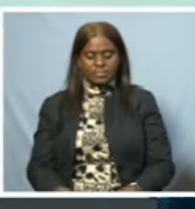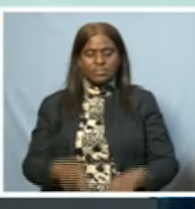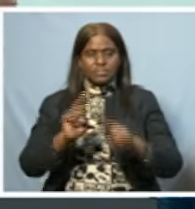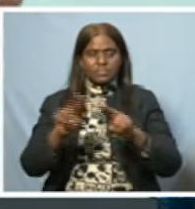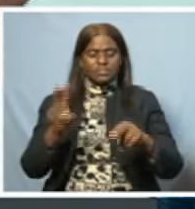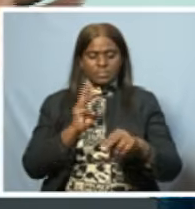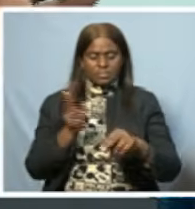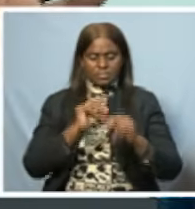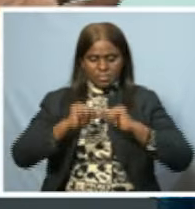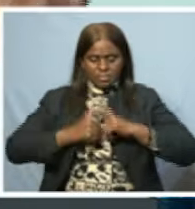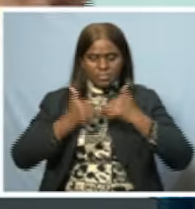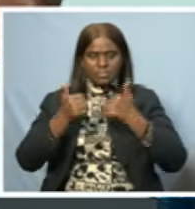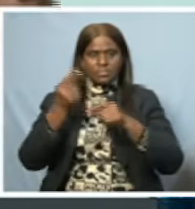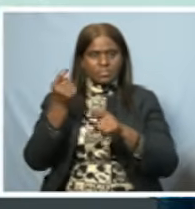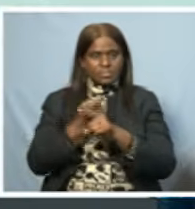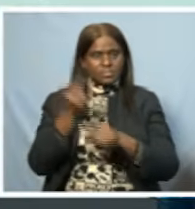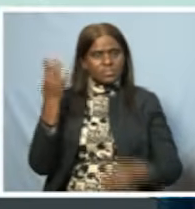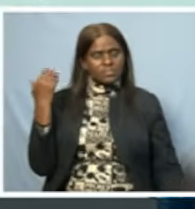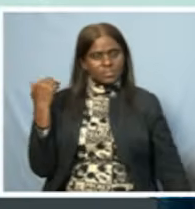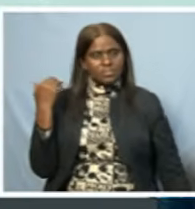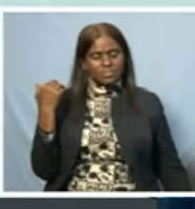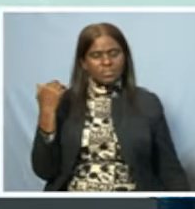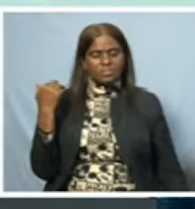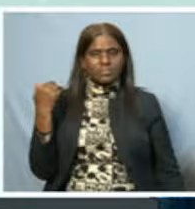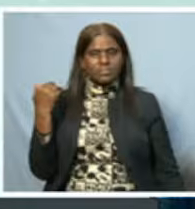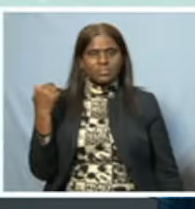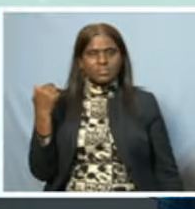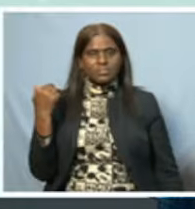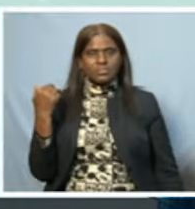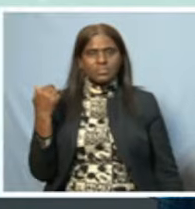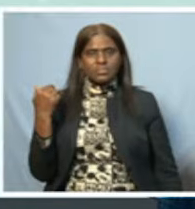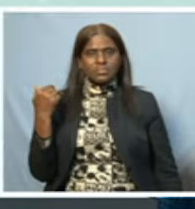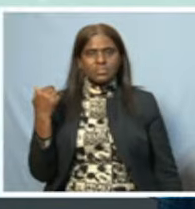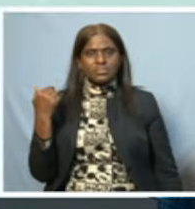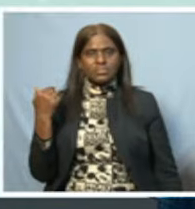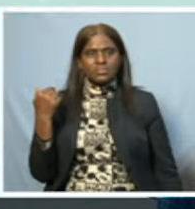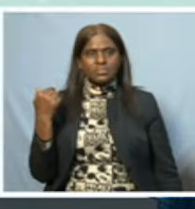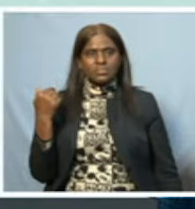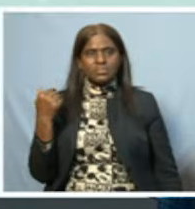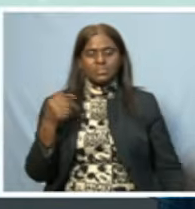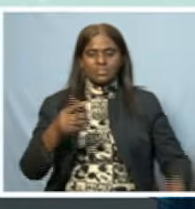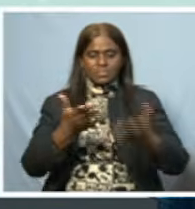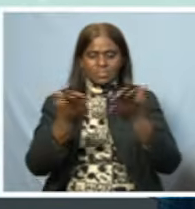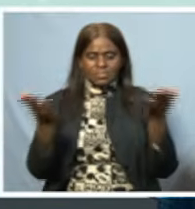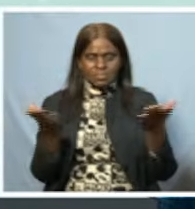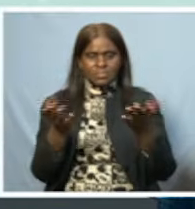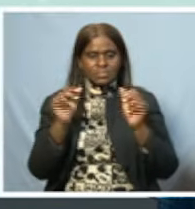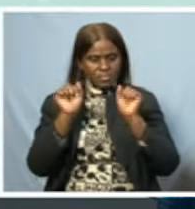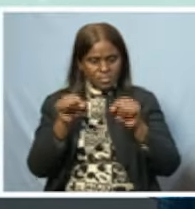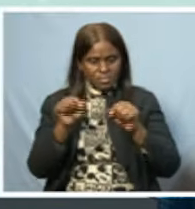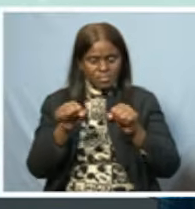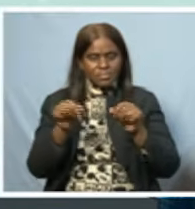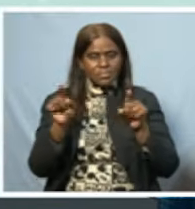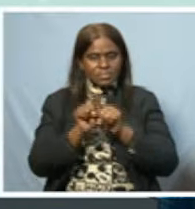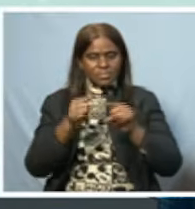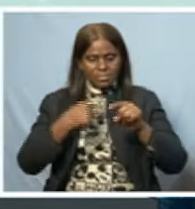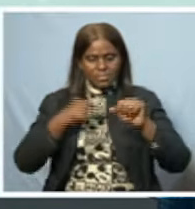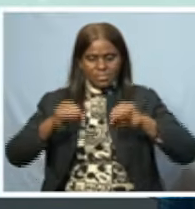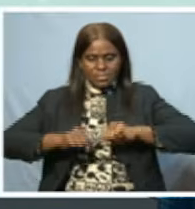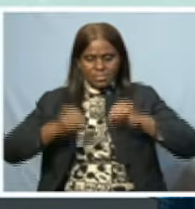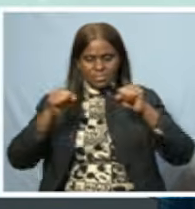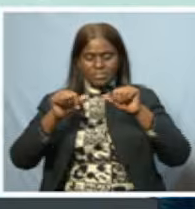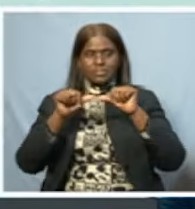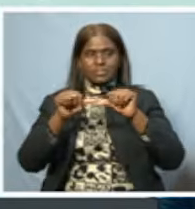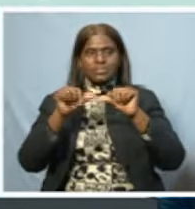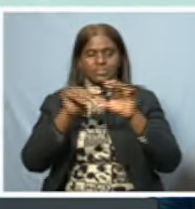the is not needed, and that saving our as well as matters in time, which